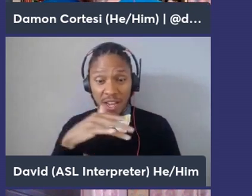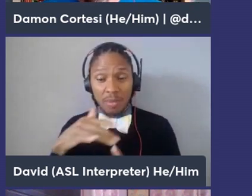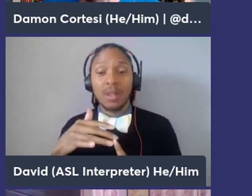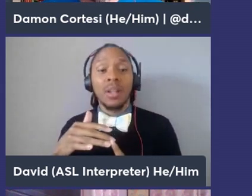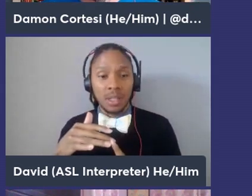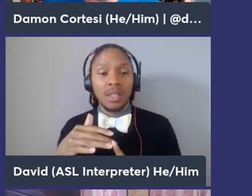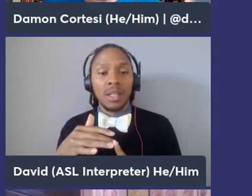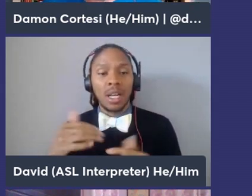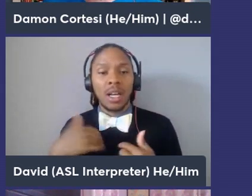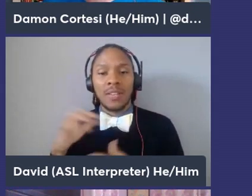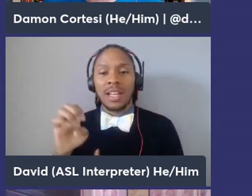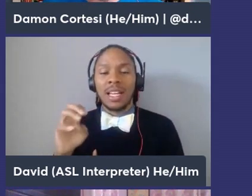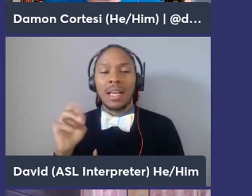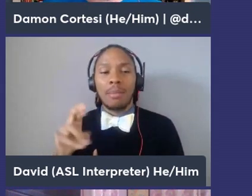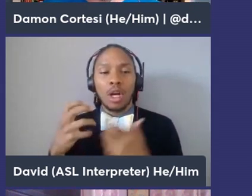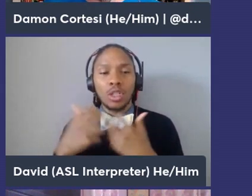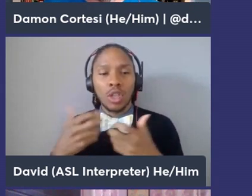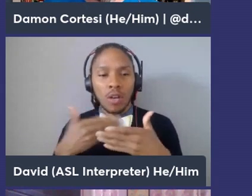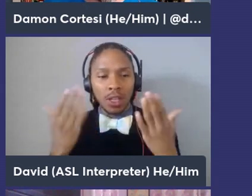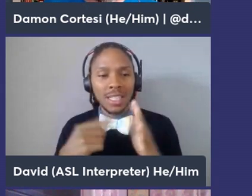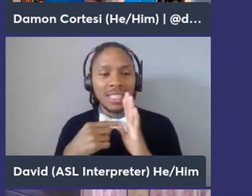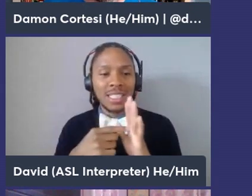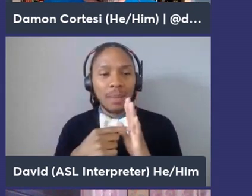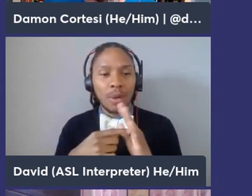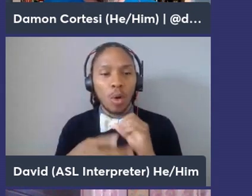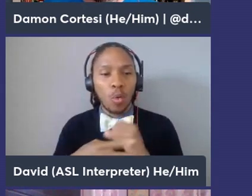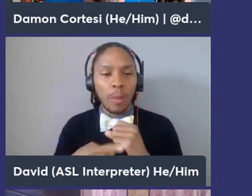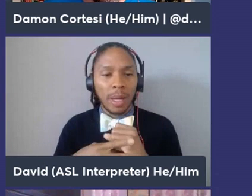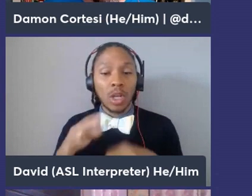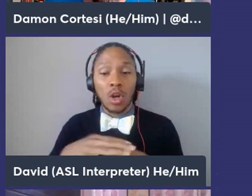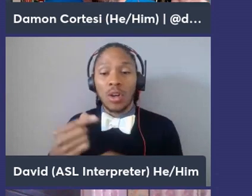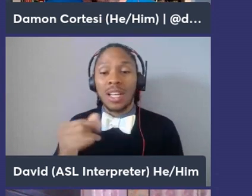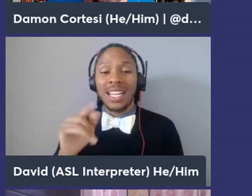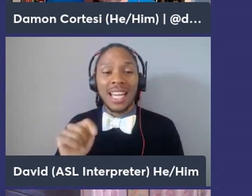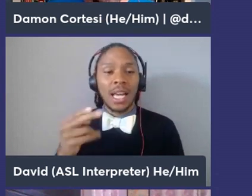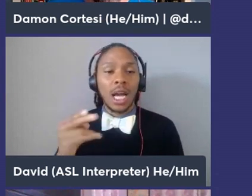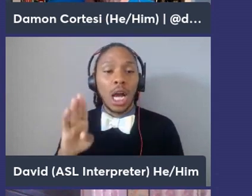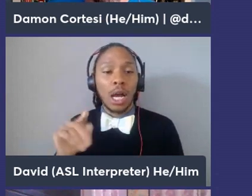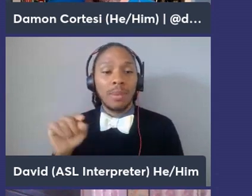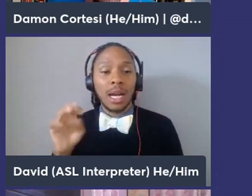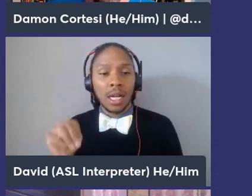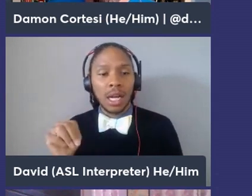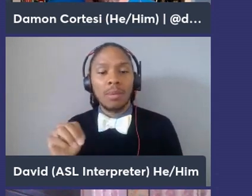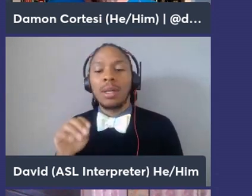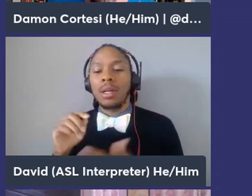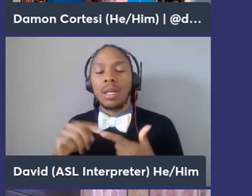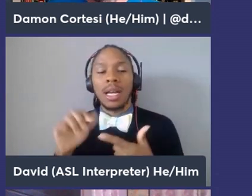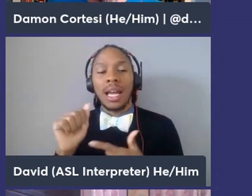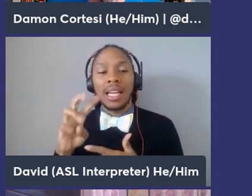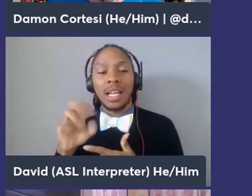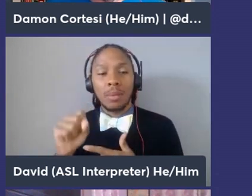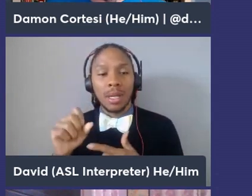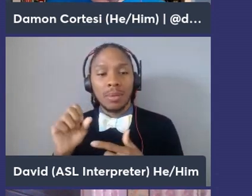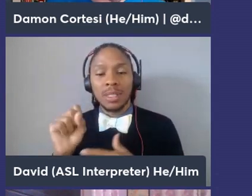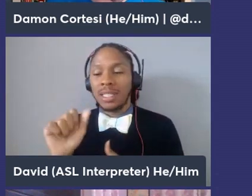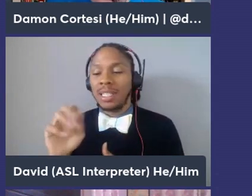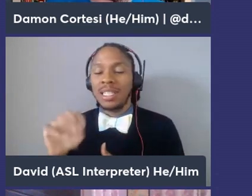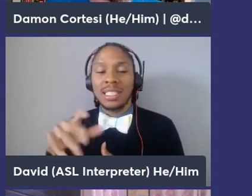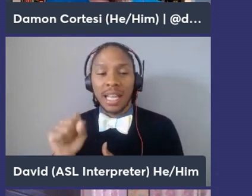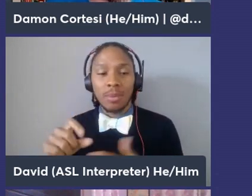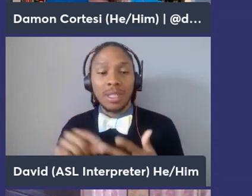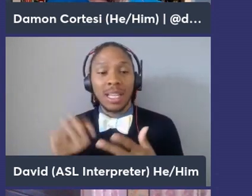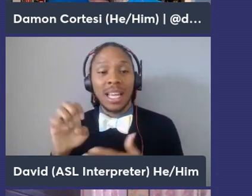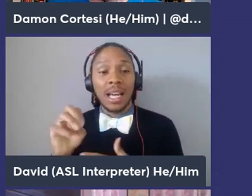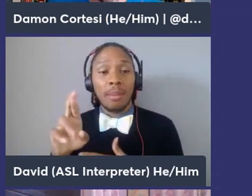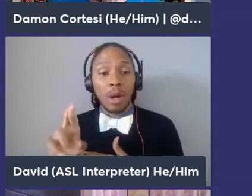we have an EMR Serverless Samples repository out on GitHub. So github.com, AWS Samples, EMR Serverless Samples, and we've got